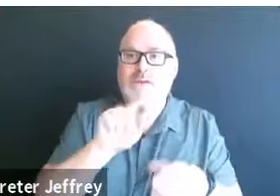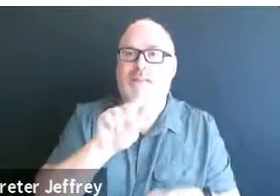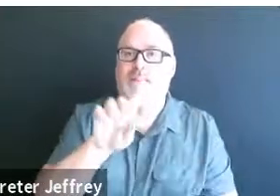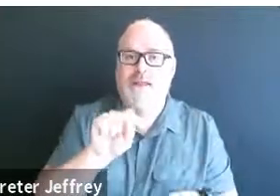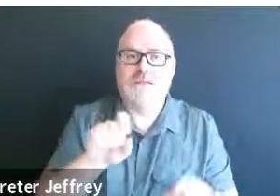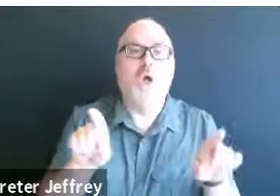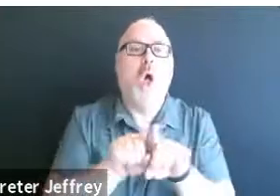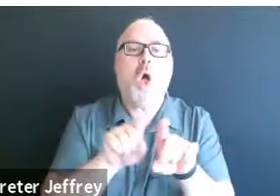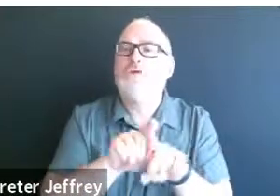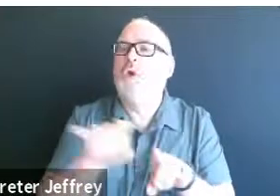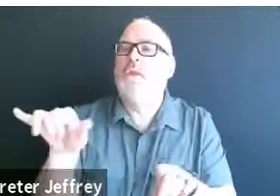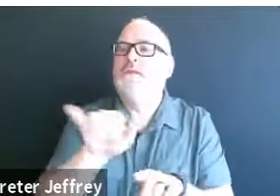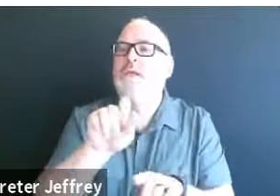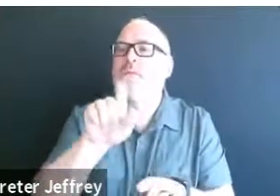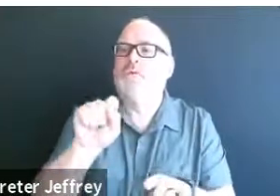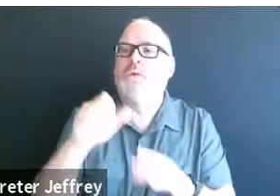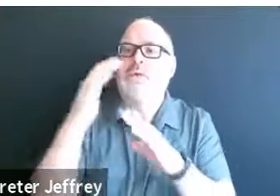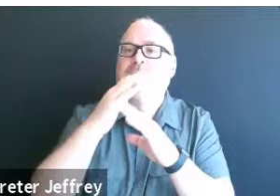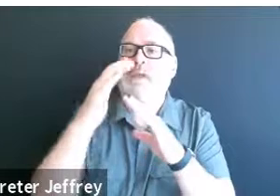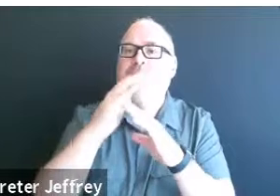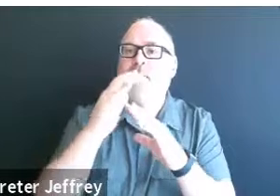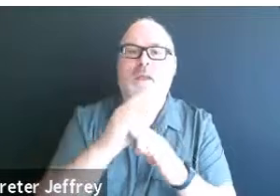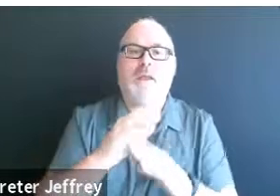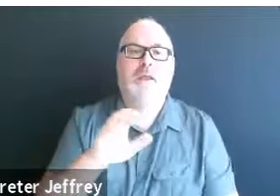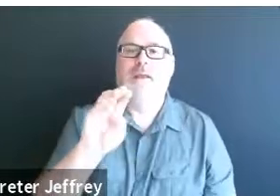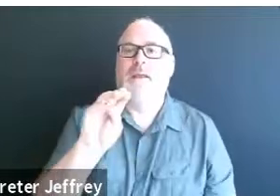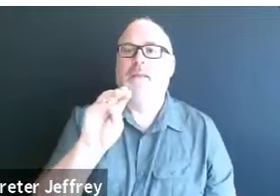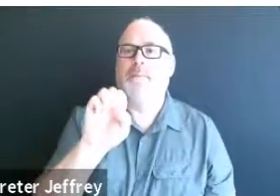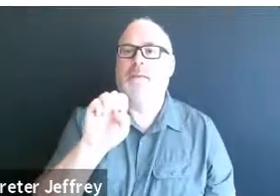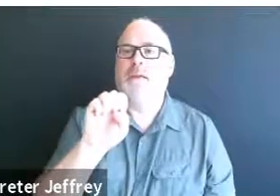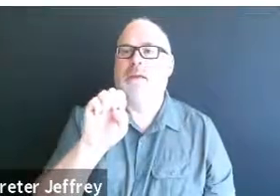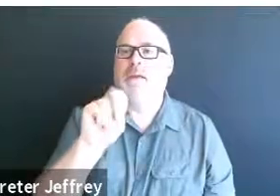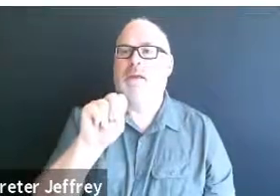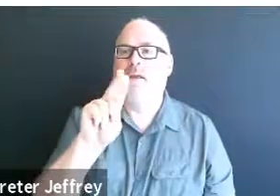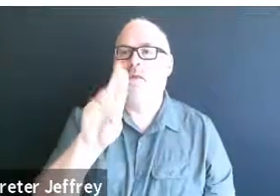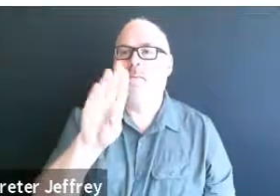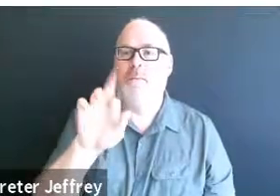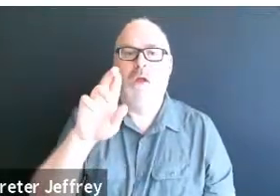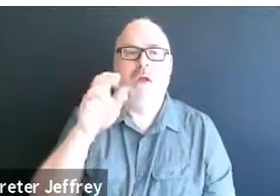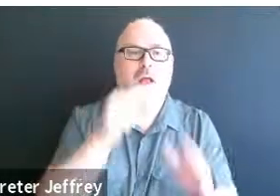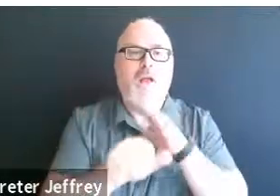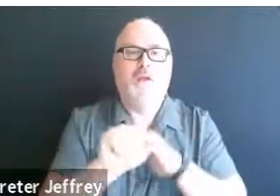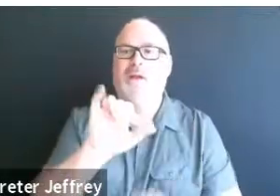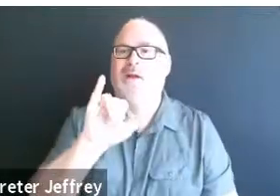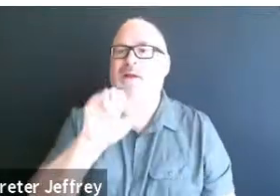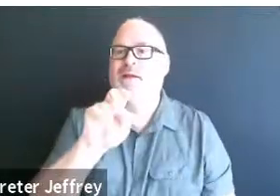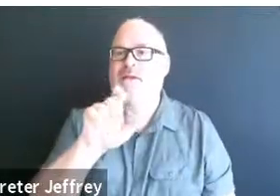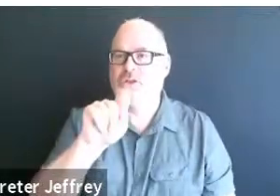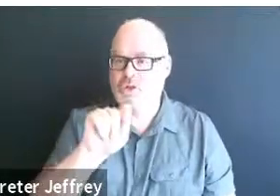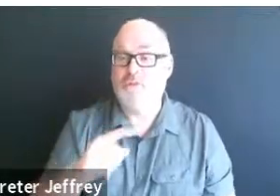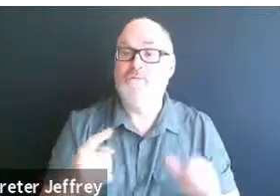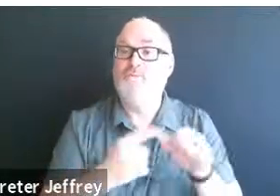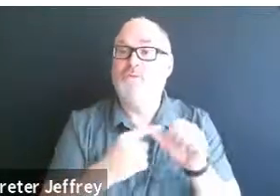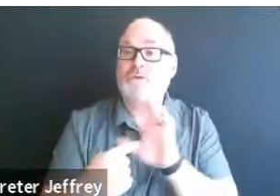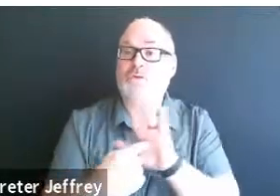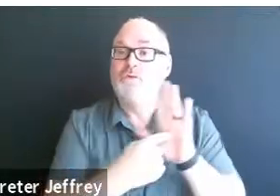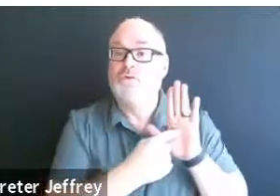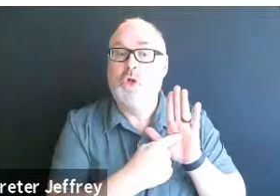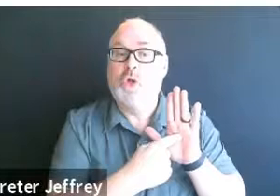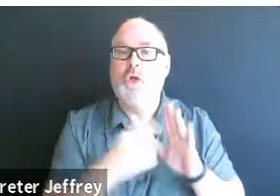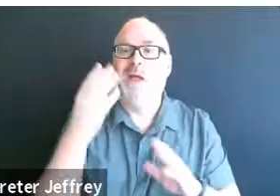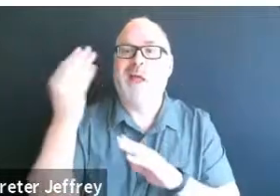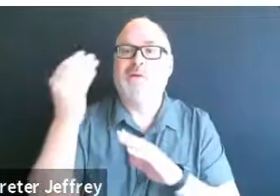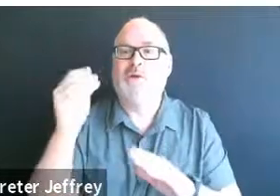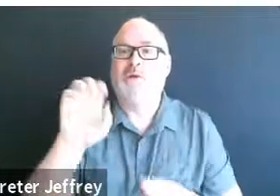same tool up here in the menu bar. So what I'm first going to show you is an external